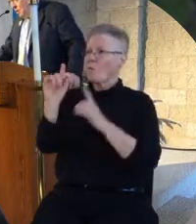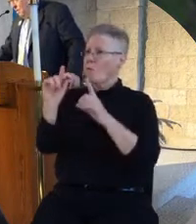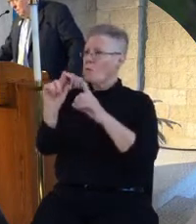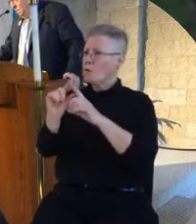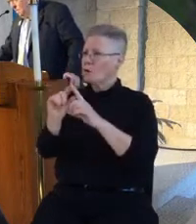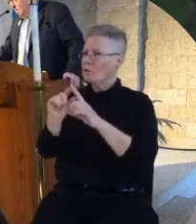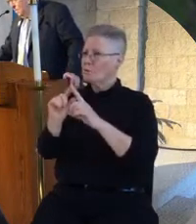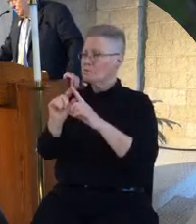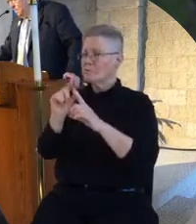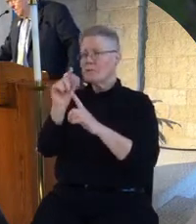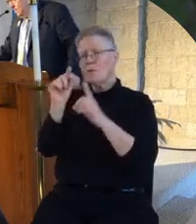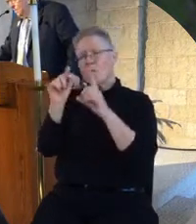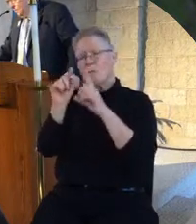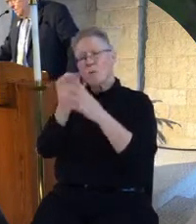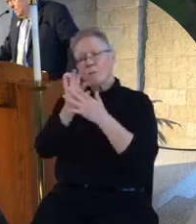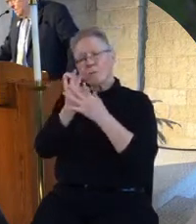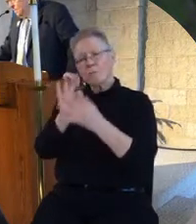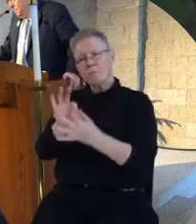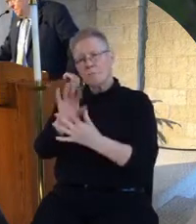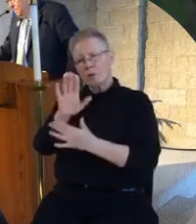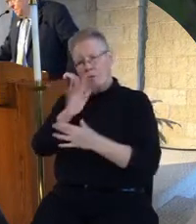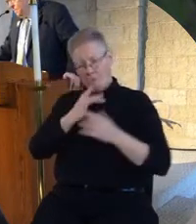heart.